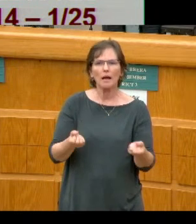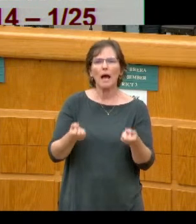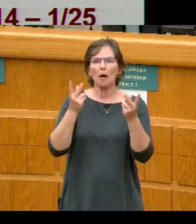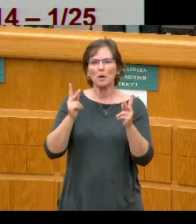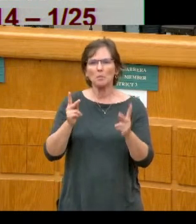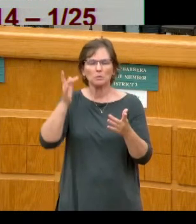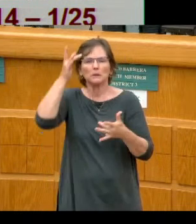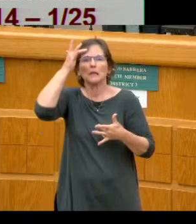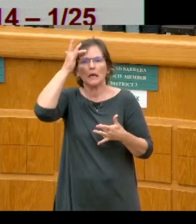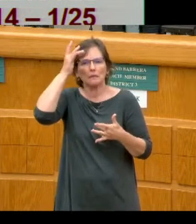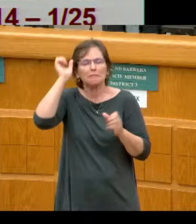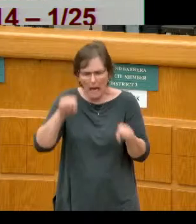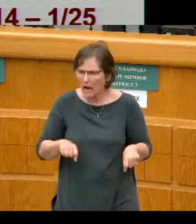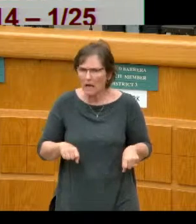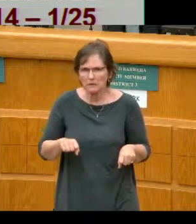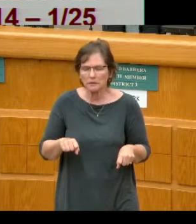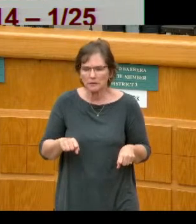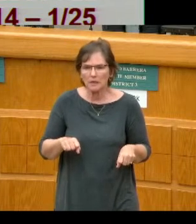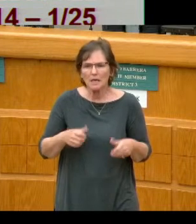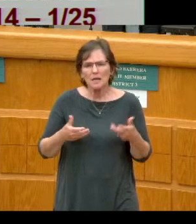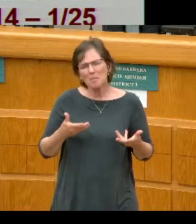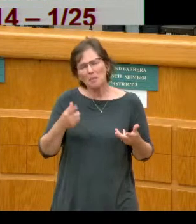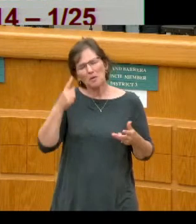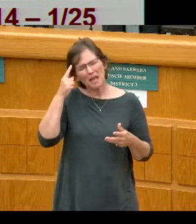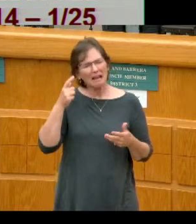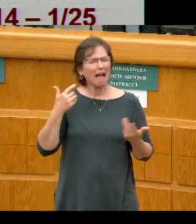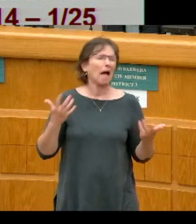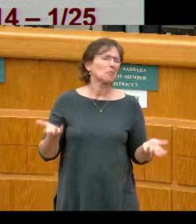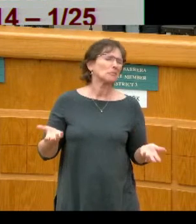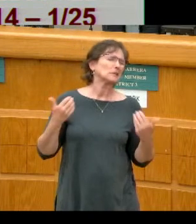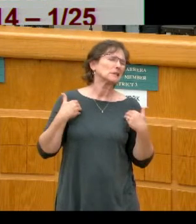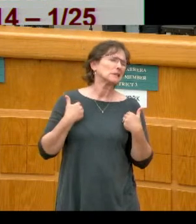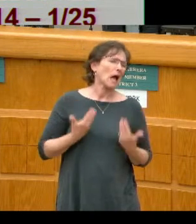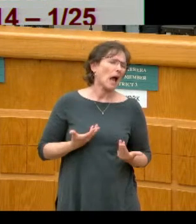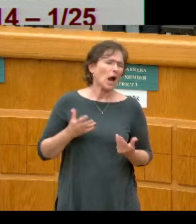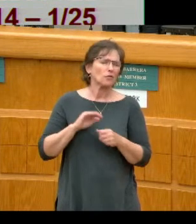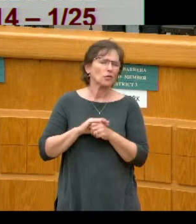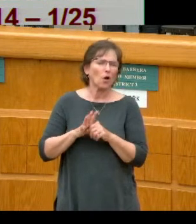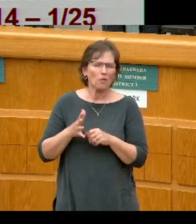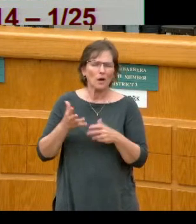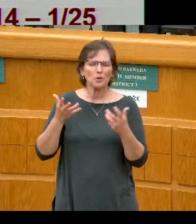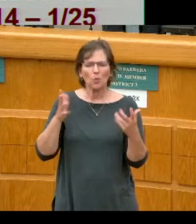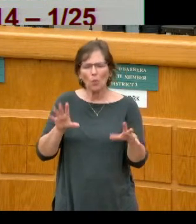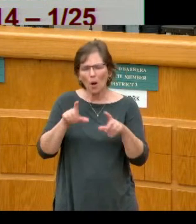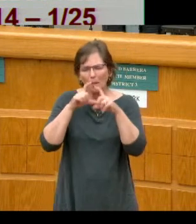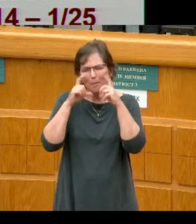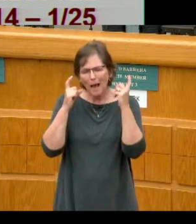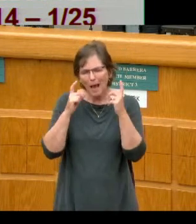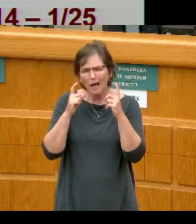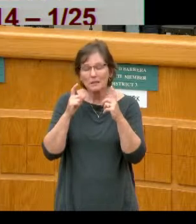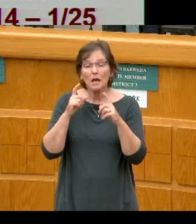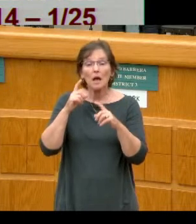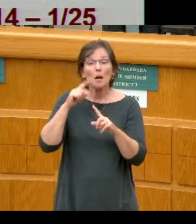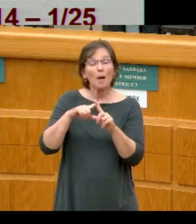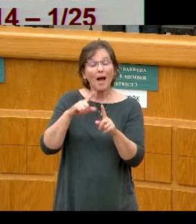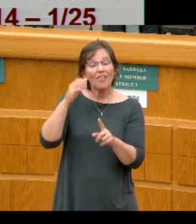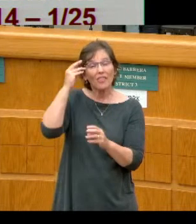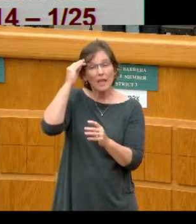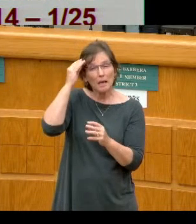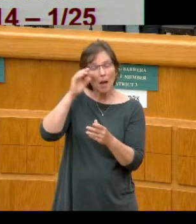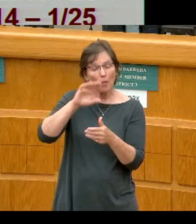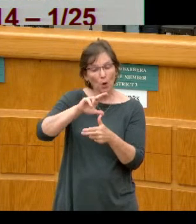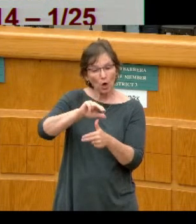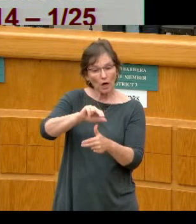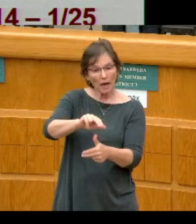this outbreak is right now. We're early enough right now that if our behaviors change and this transmission rate changes from 1.8